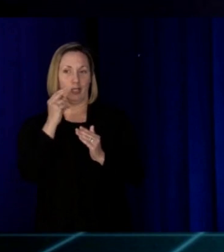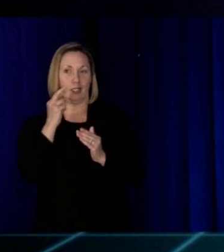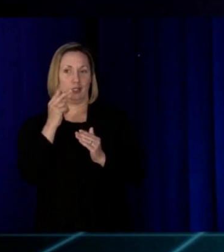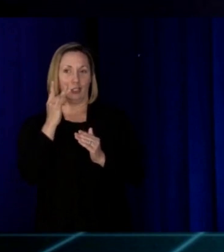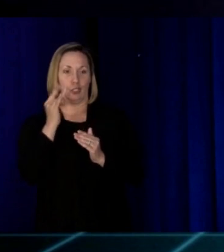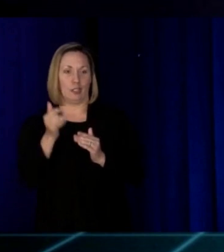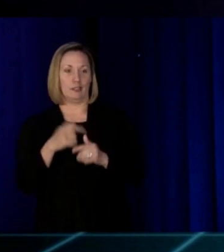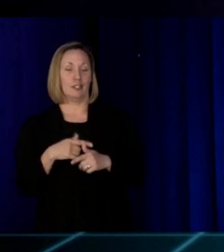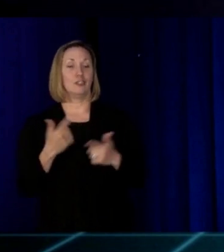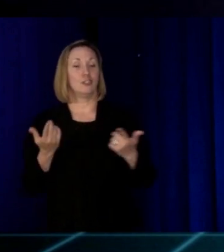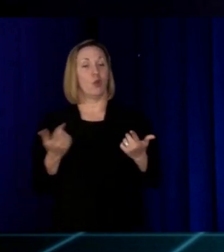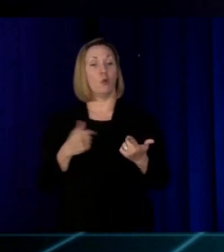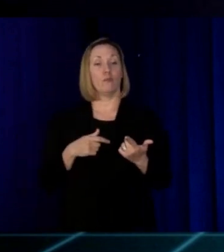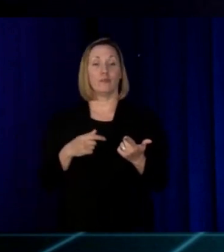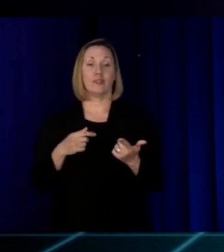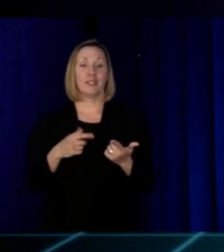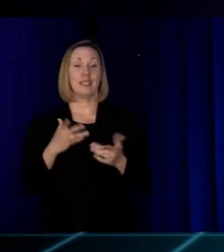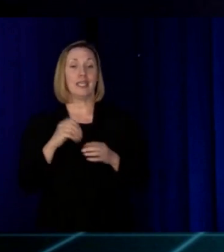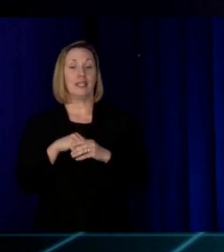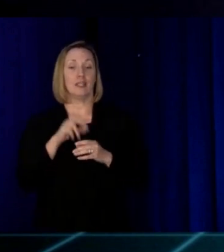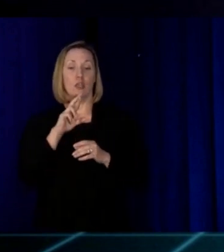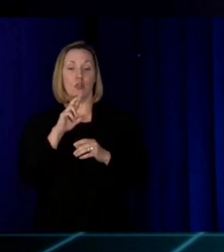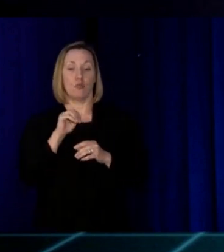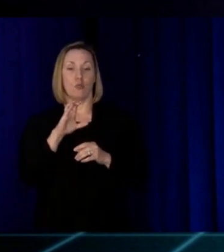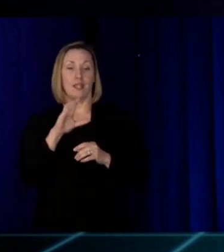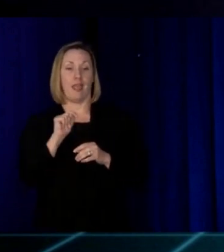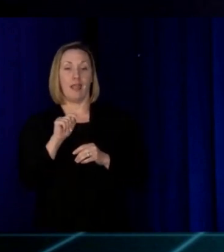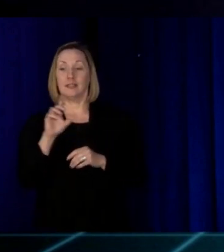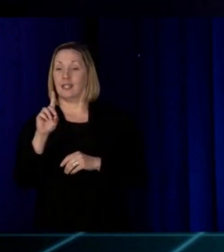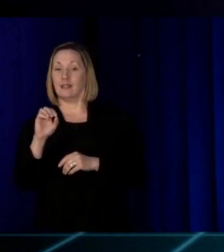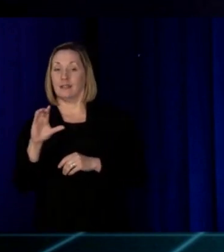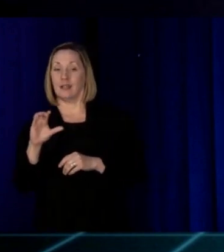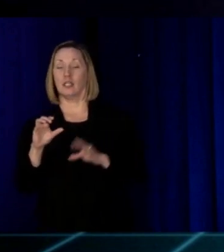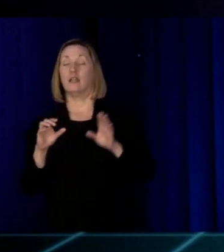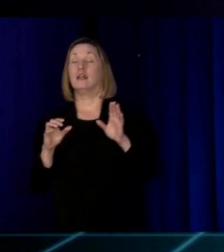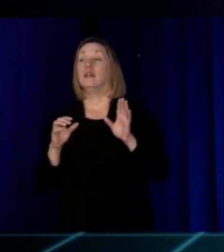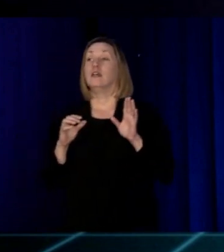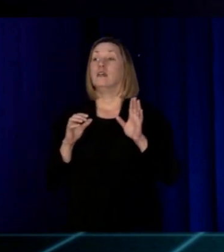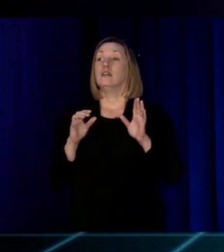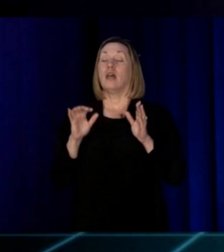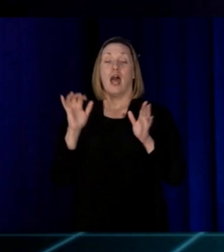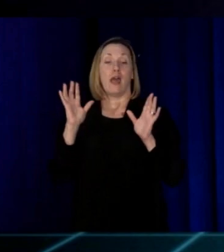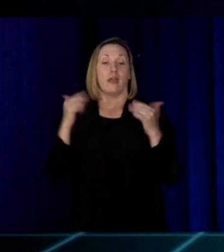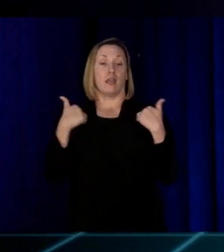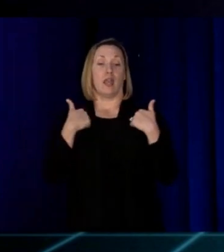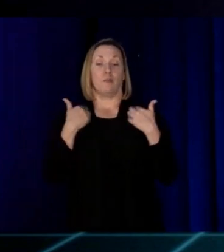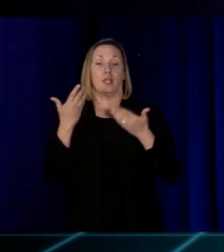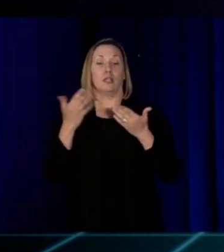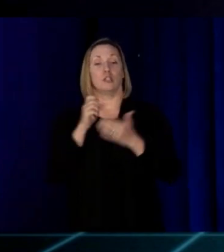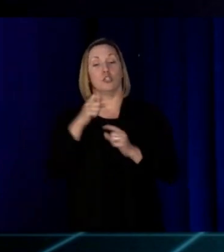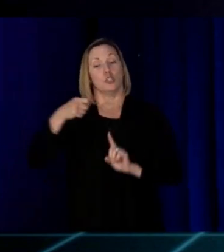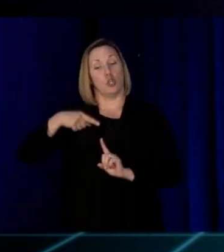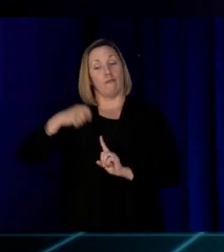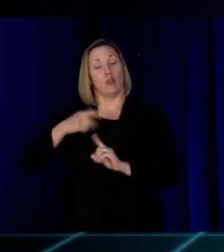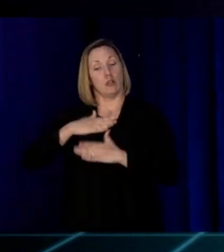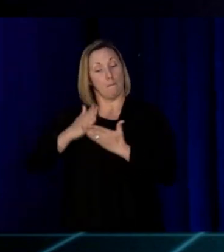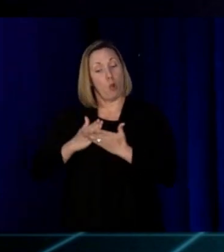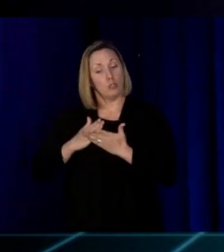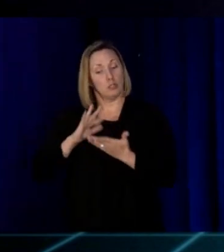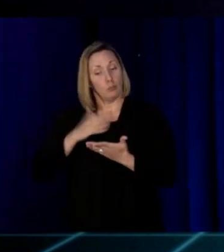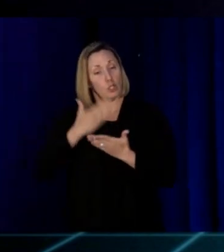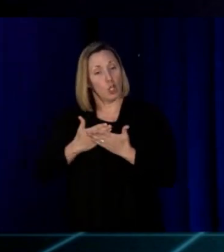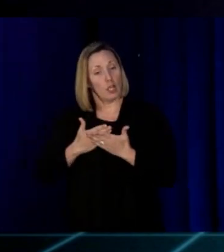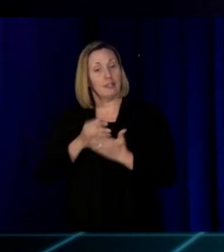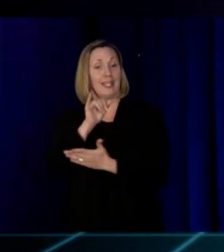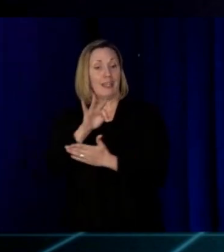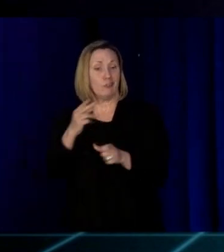Okay, so in the React docs. Yeah, so the React docs, I mean, server components are actually pretty good.